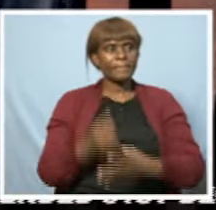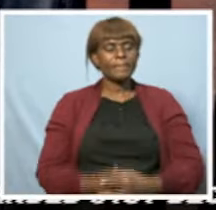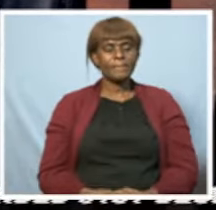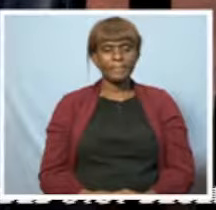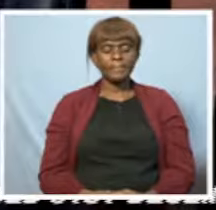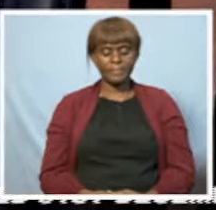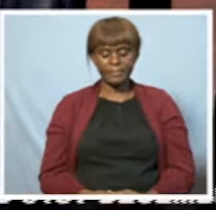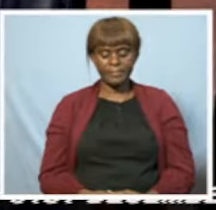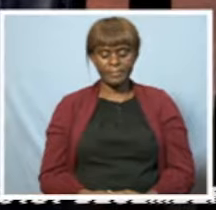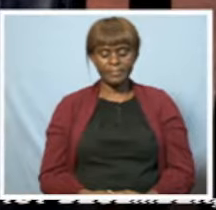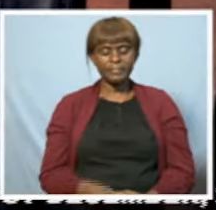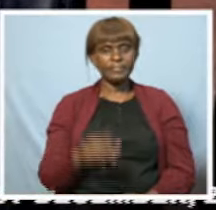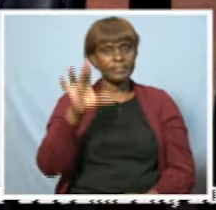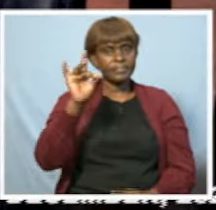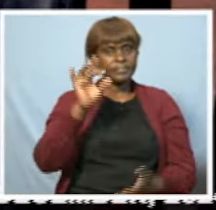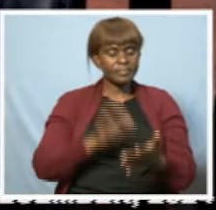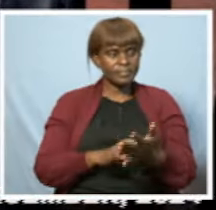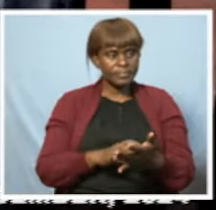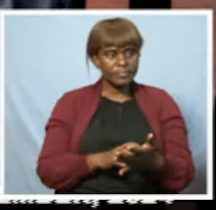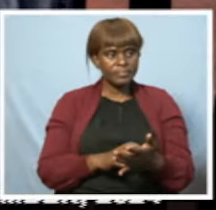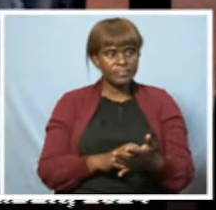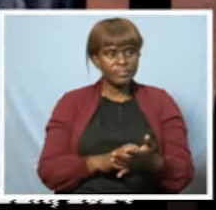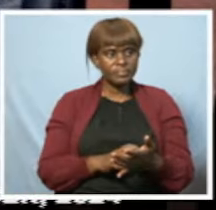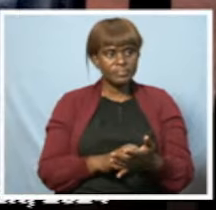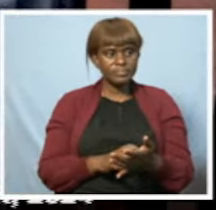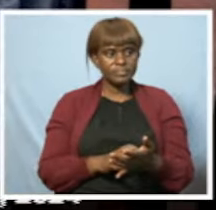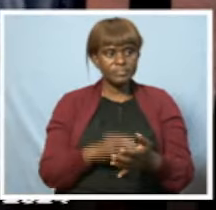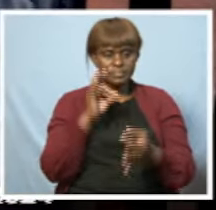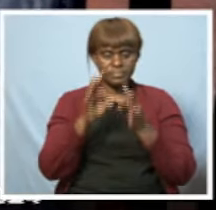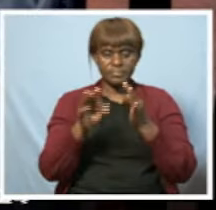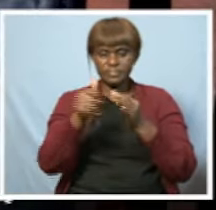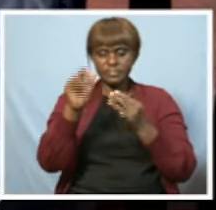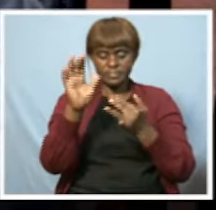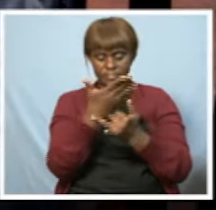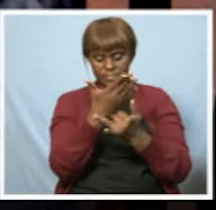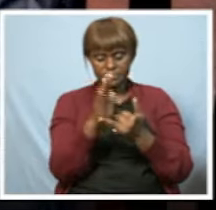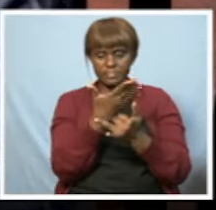to 8,000. 8,000. If you divide,